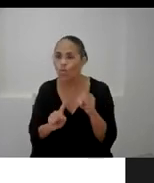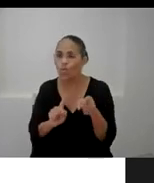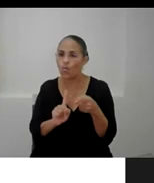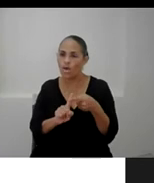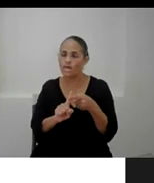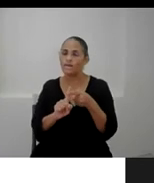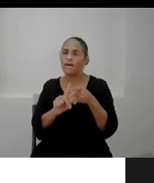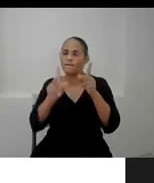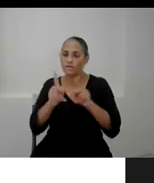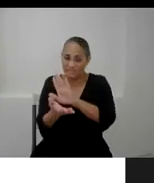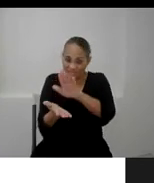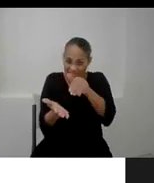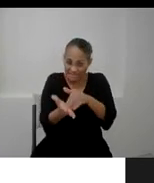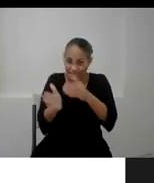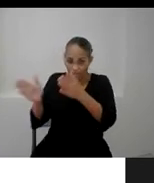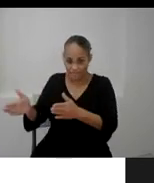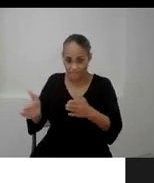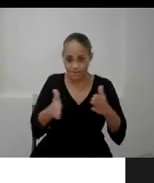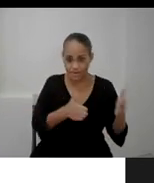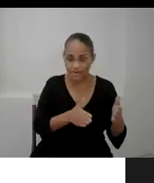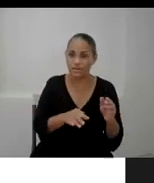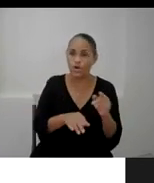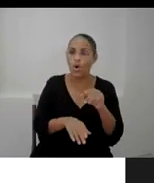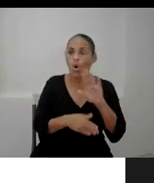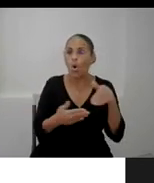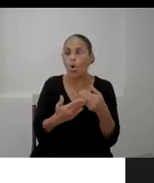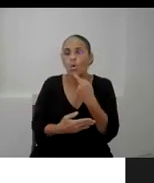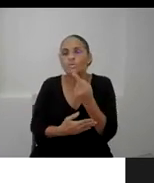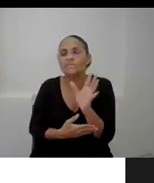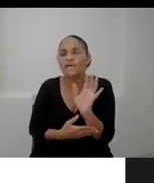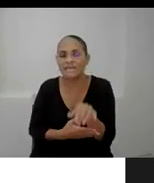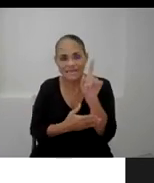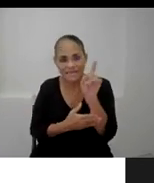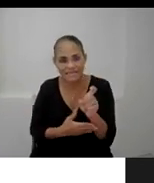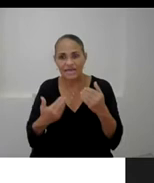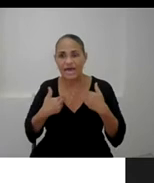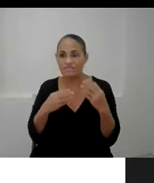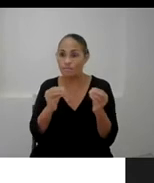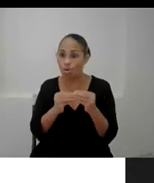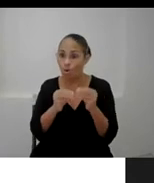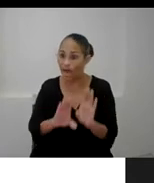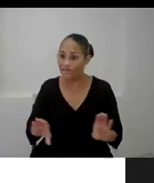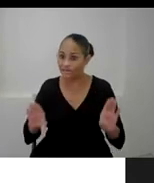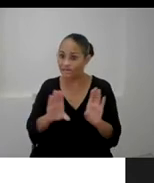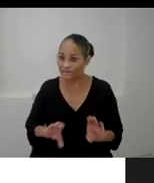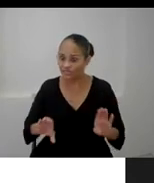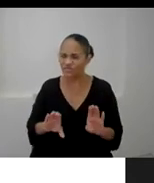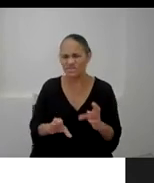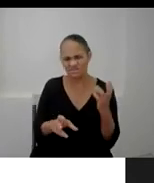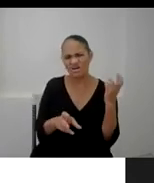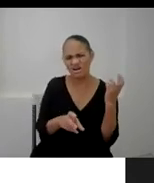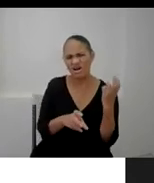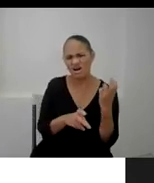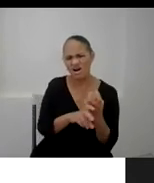planning, you have people who are all saying that they need to have more activities, it's ever so hard to